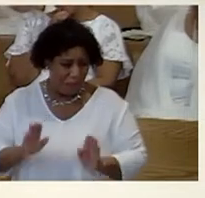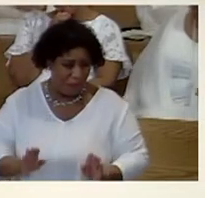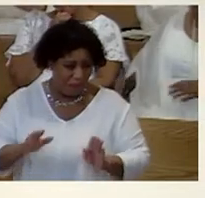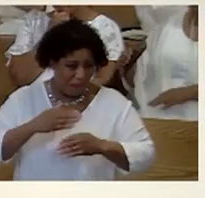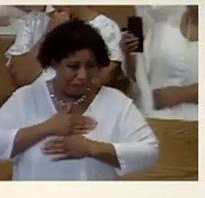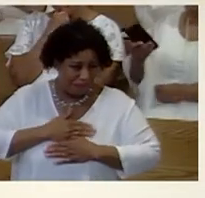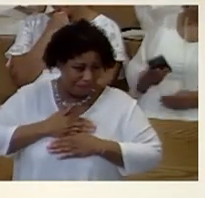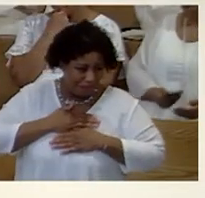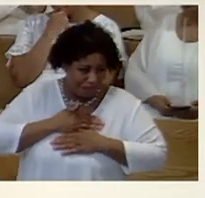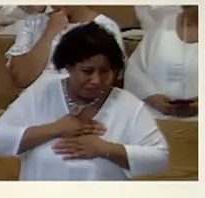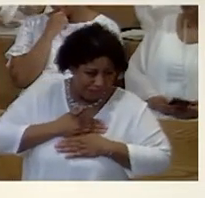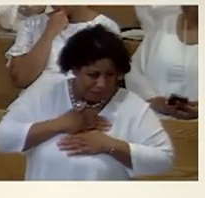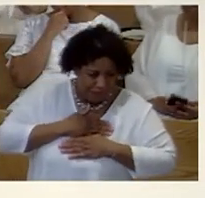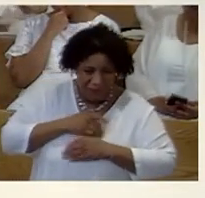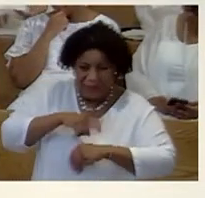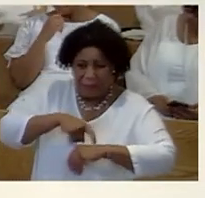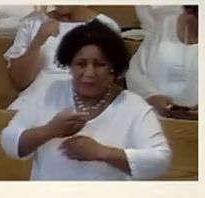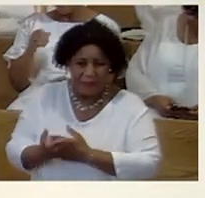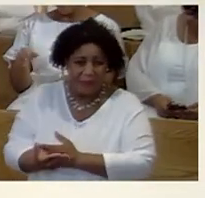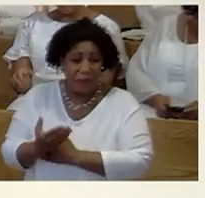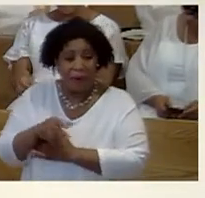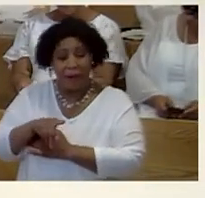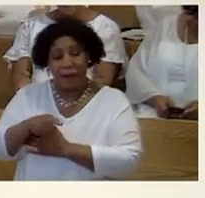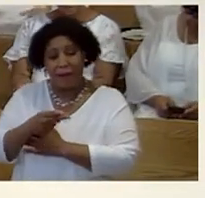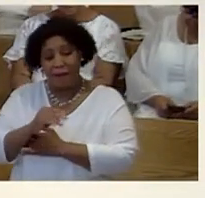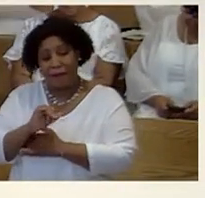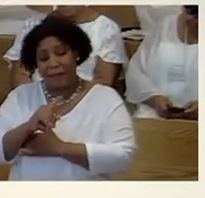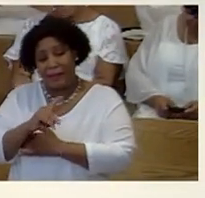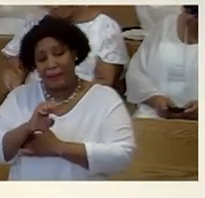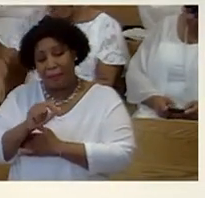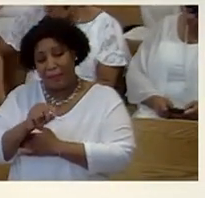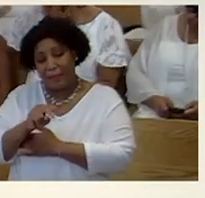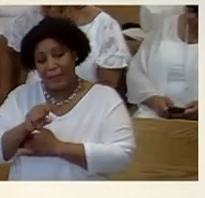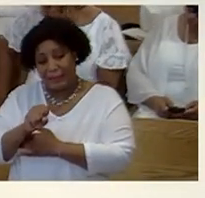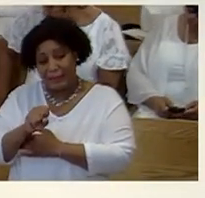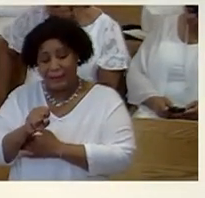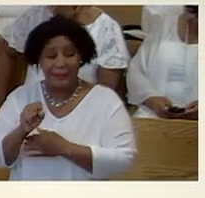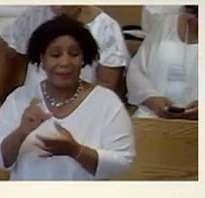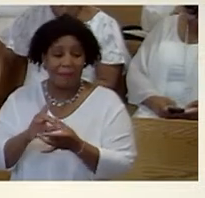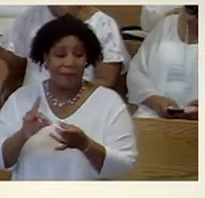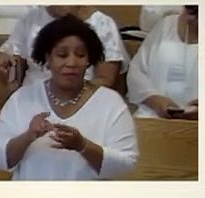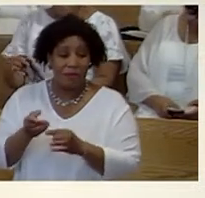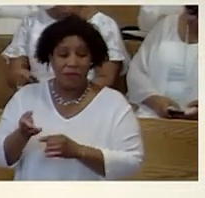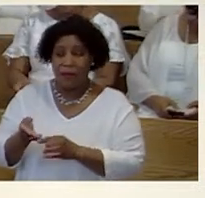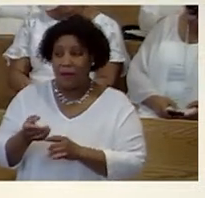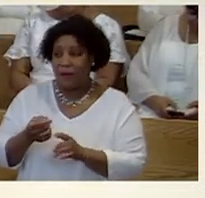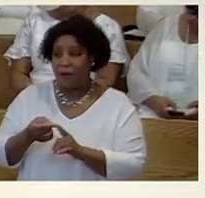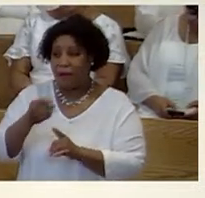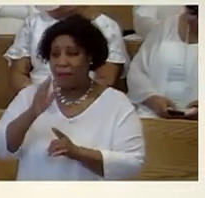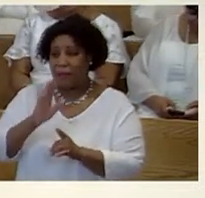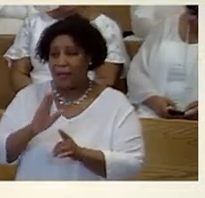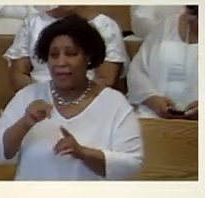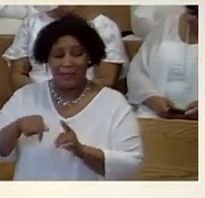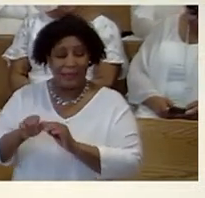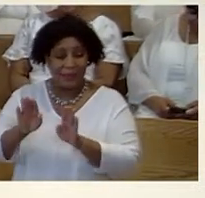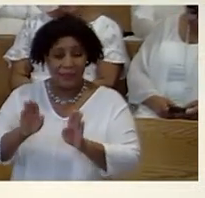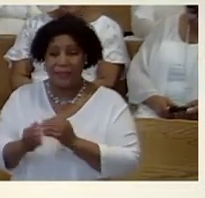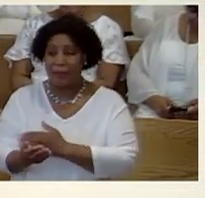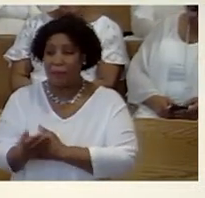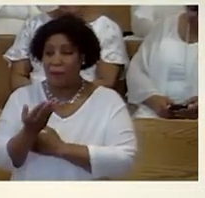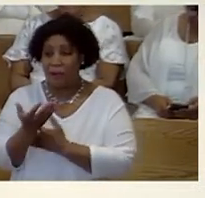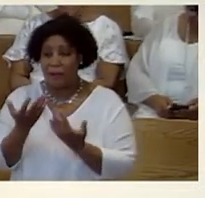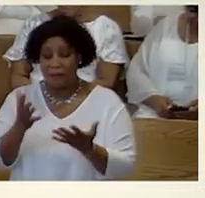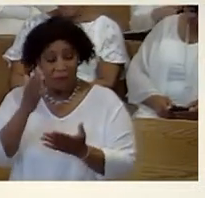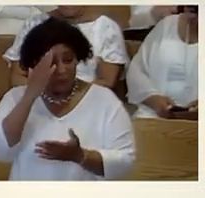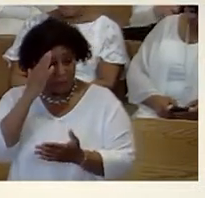time in the Lord. In Philippians gospel, there is a message from God here on this Sunday morning. How many of you